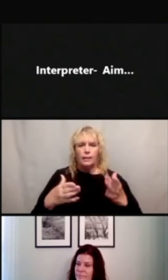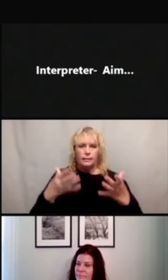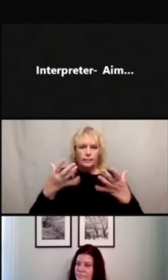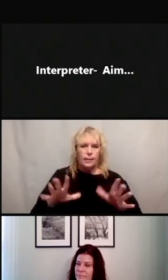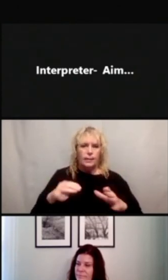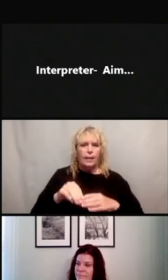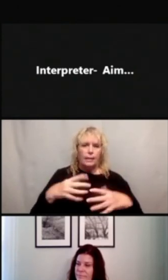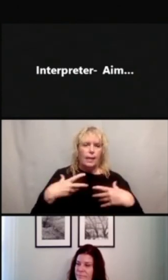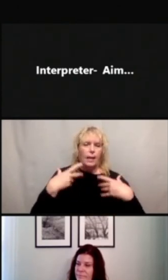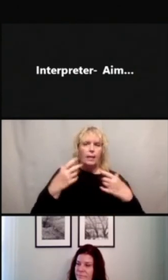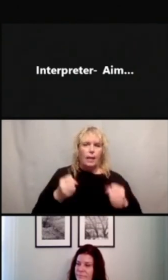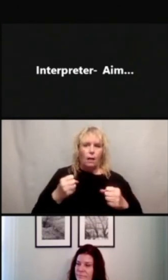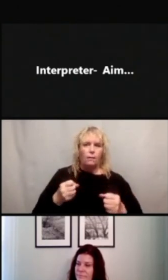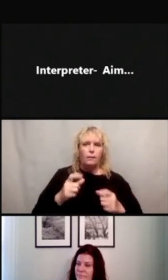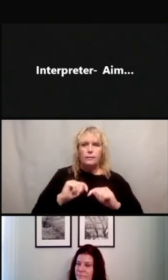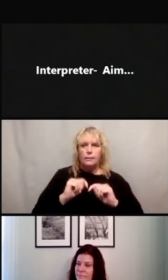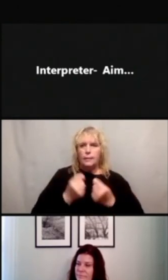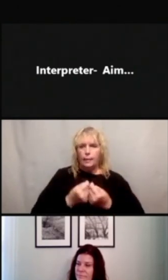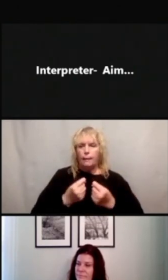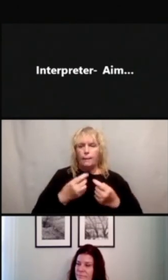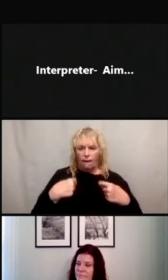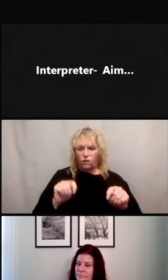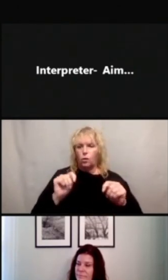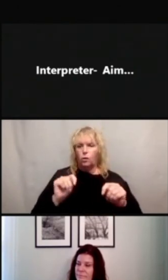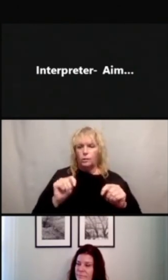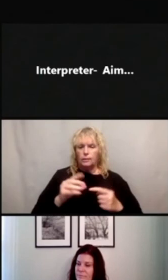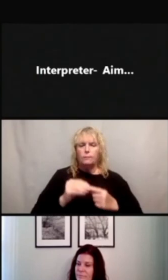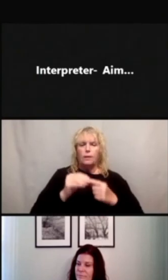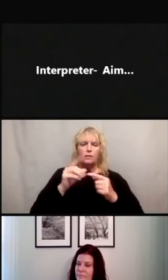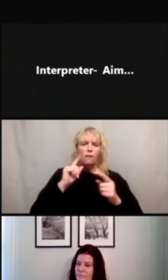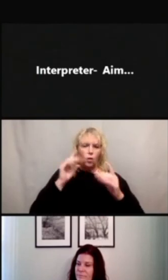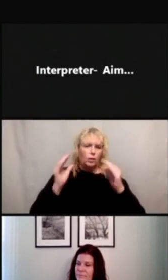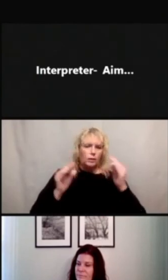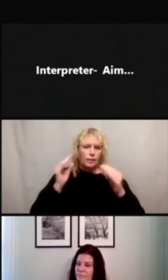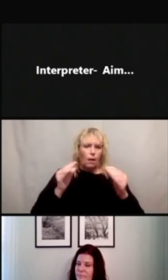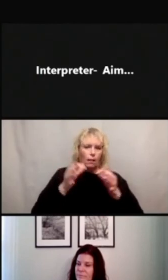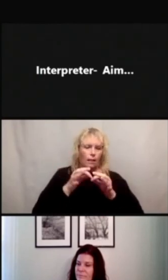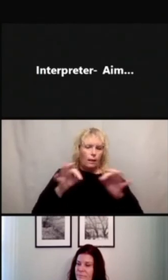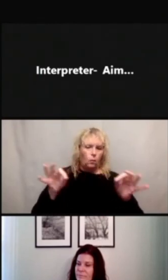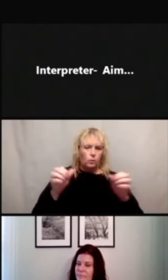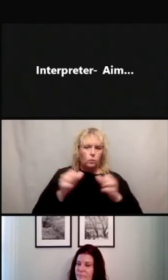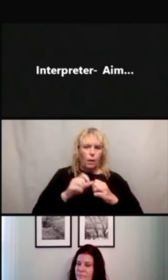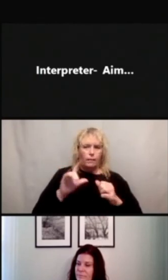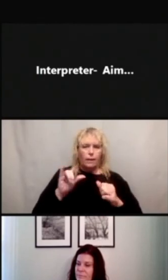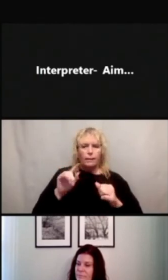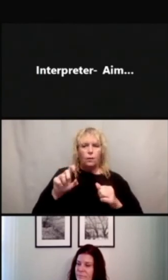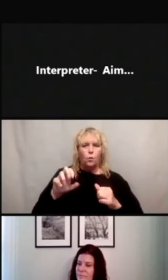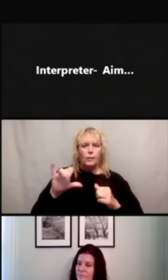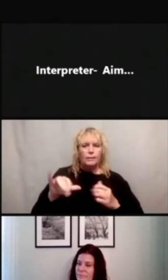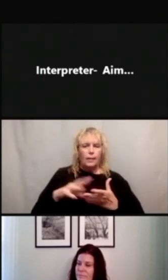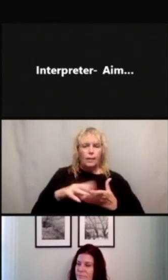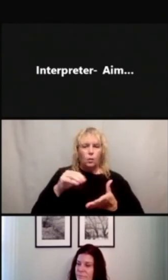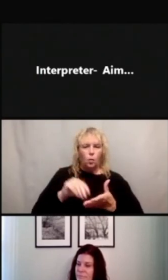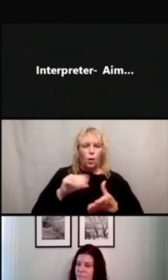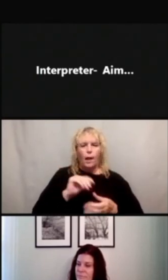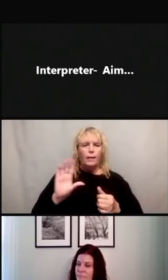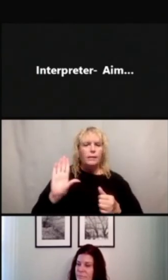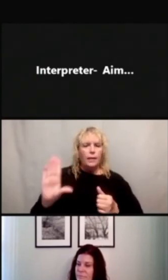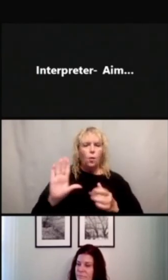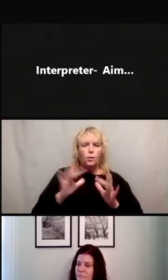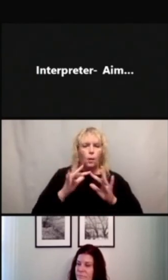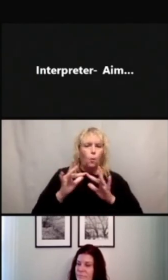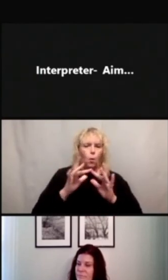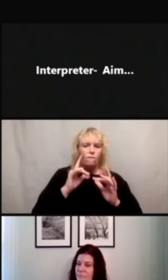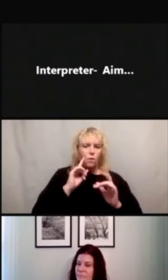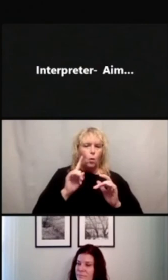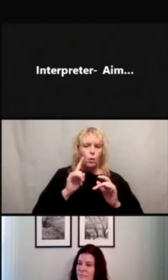is a team effort, particularly for adult language and literacy learners and their network of support,